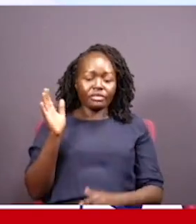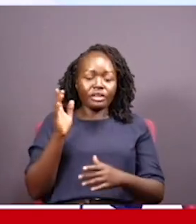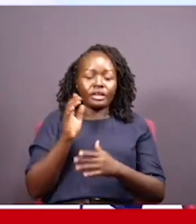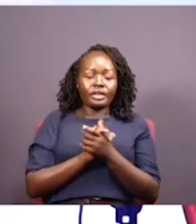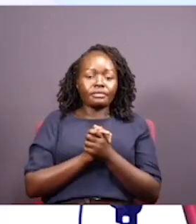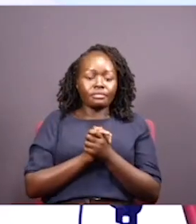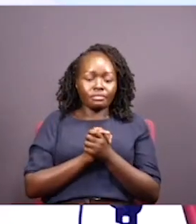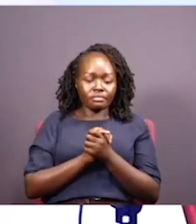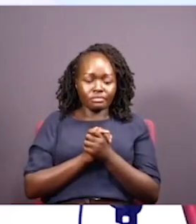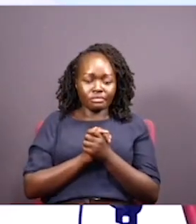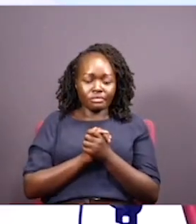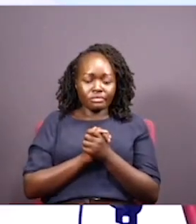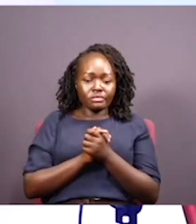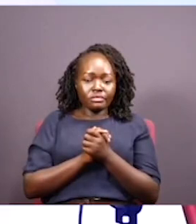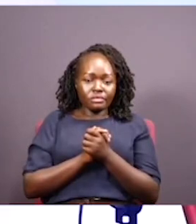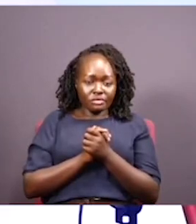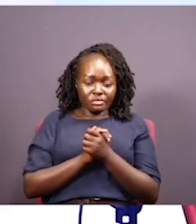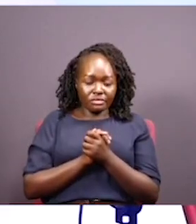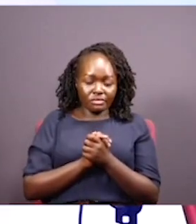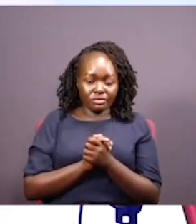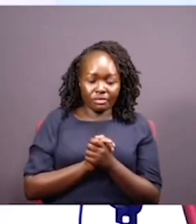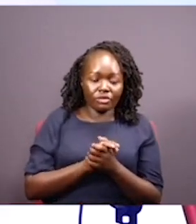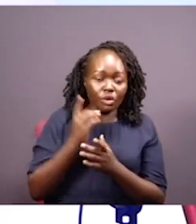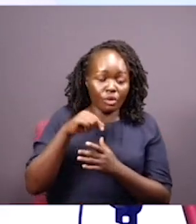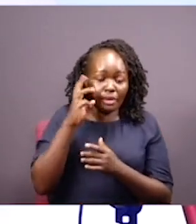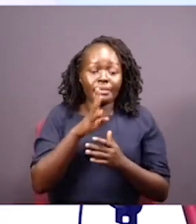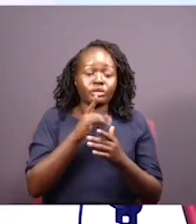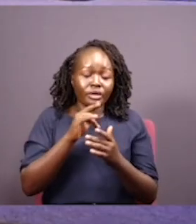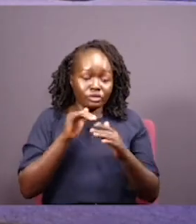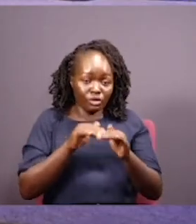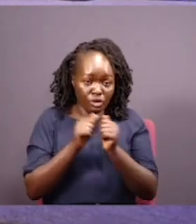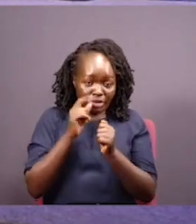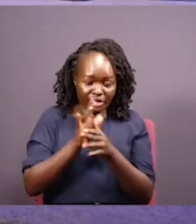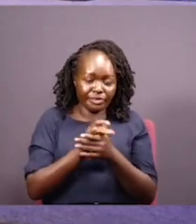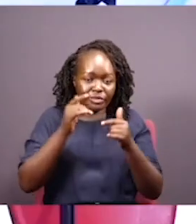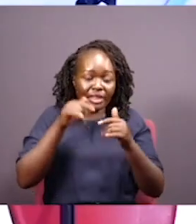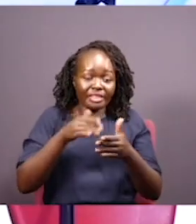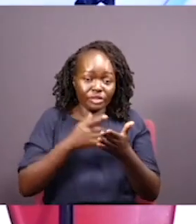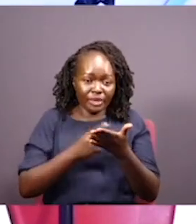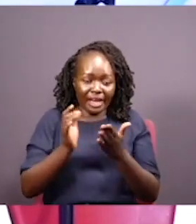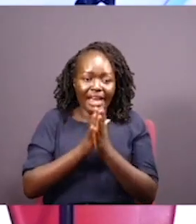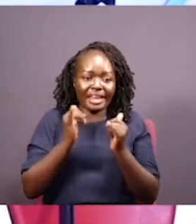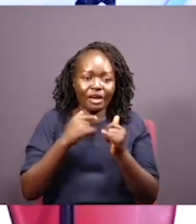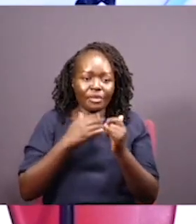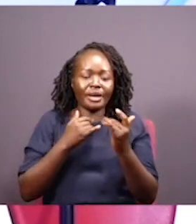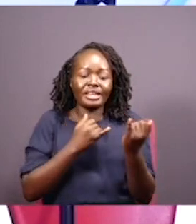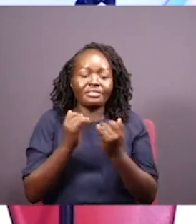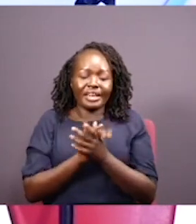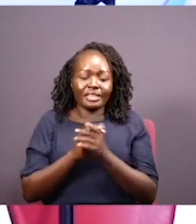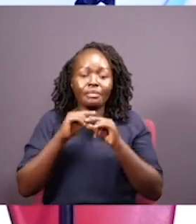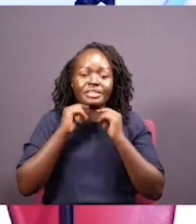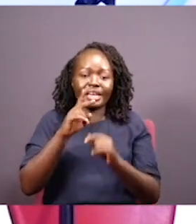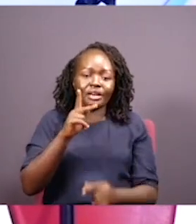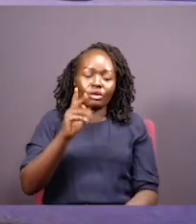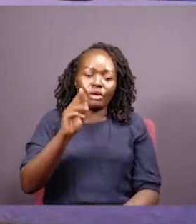0728221221 on your screen. We will be sure to follow up with you this week. And I want to invite Reverend Kwame Rubadiri to give